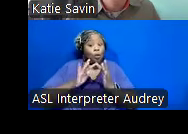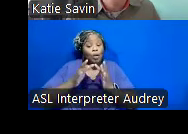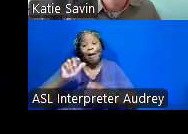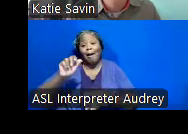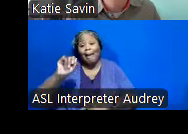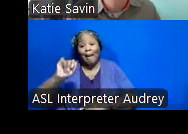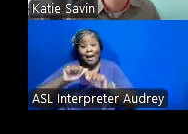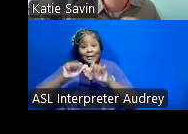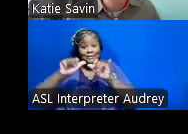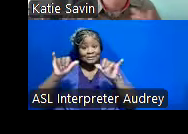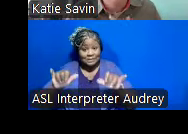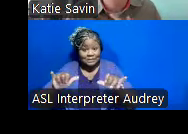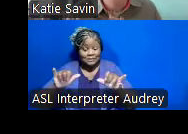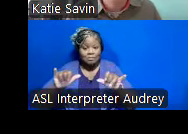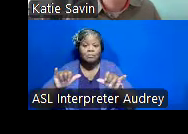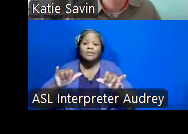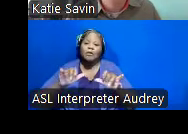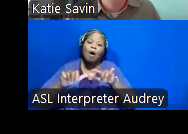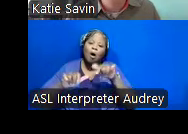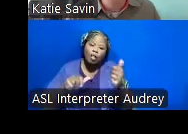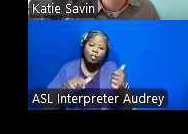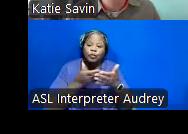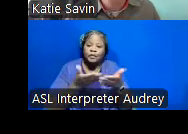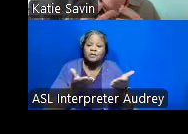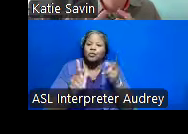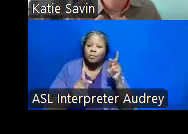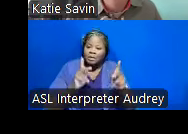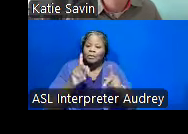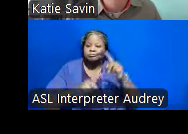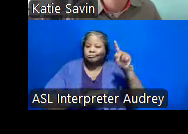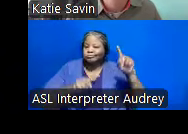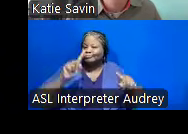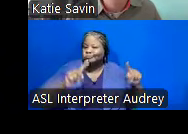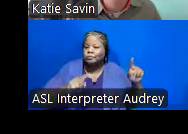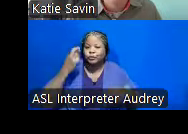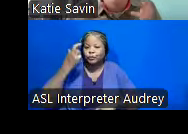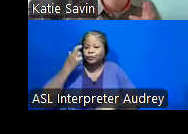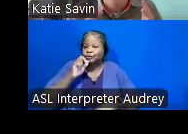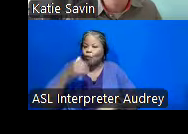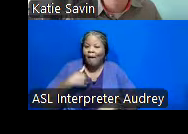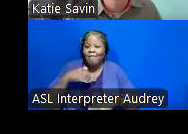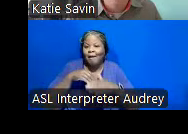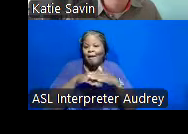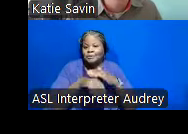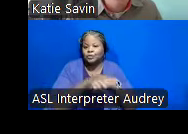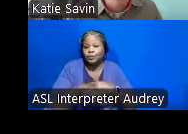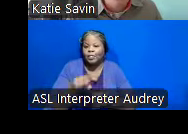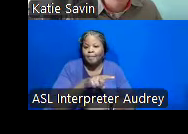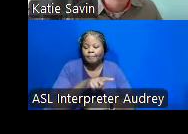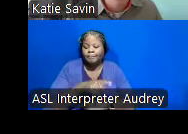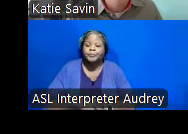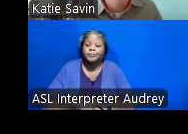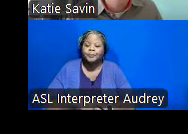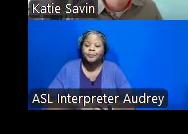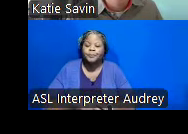AI-based systems, that there are always alternatives for people who, for all kinds of reasons, do not have access to them.